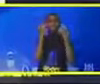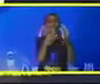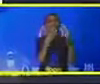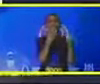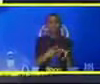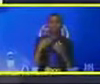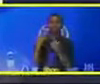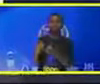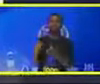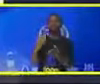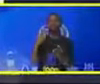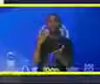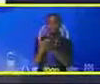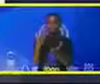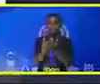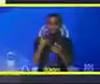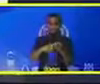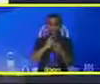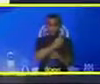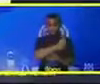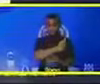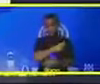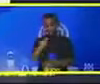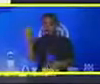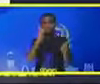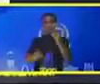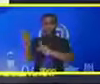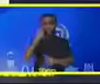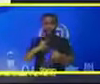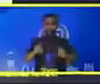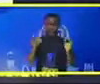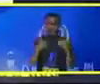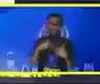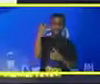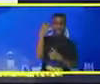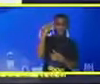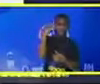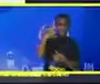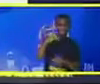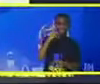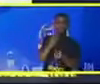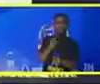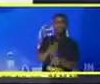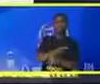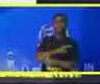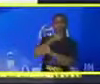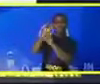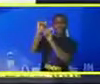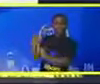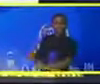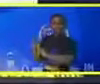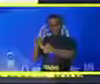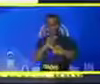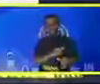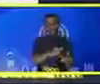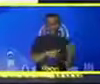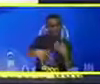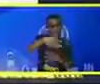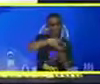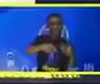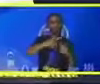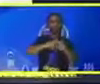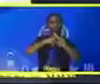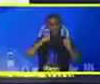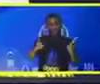cousins and relatives that need as little as $1,000, and they will never get it. Yet the man is donating